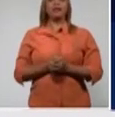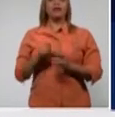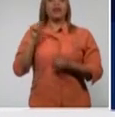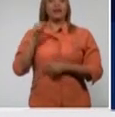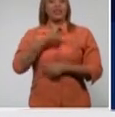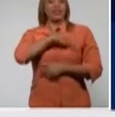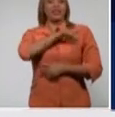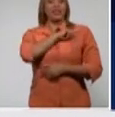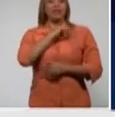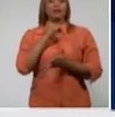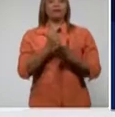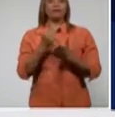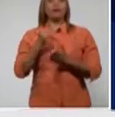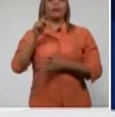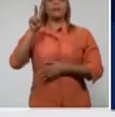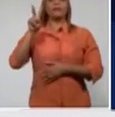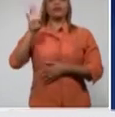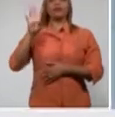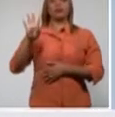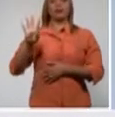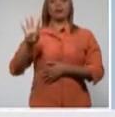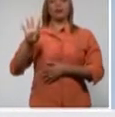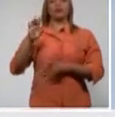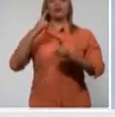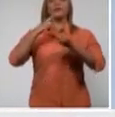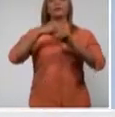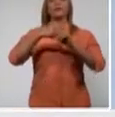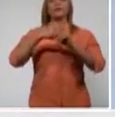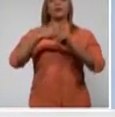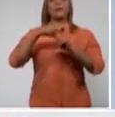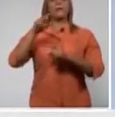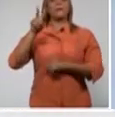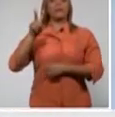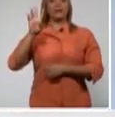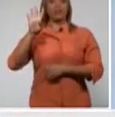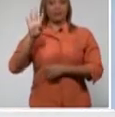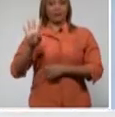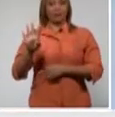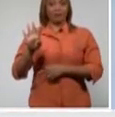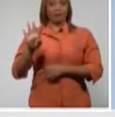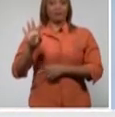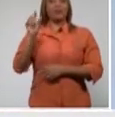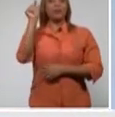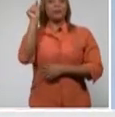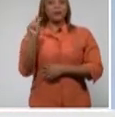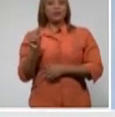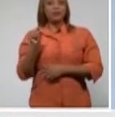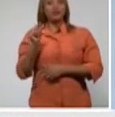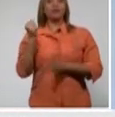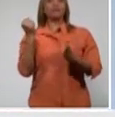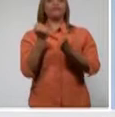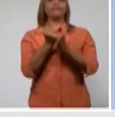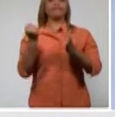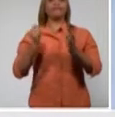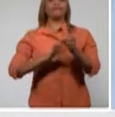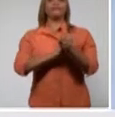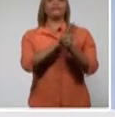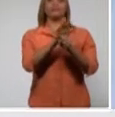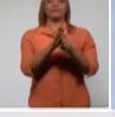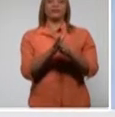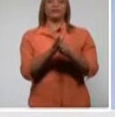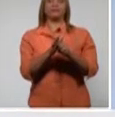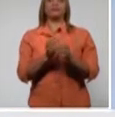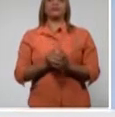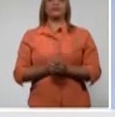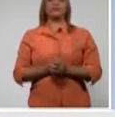3,646 samples processed, 24 tested positive for SARS-CoV-2 and